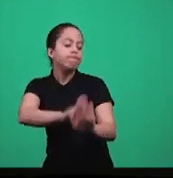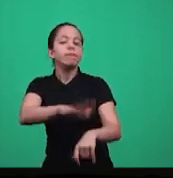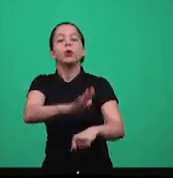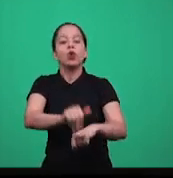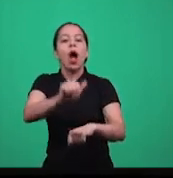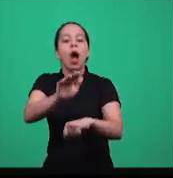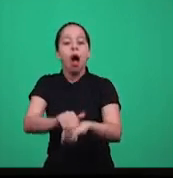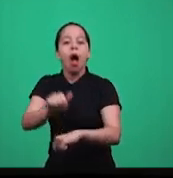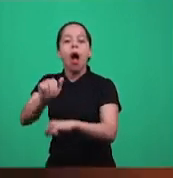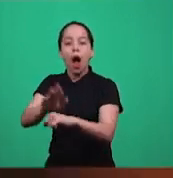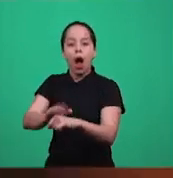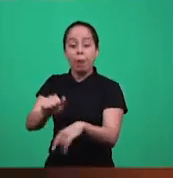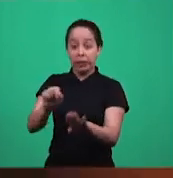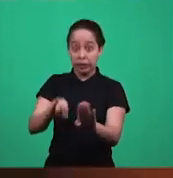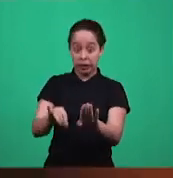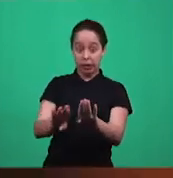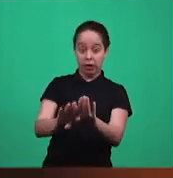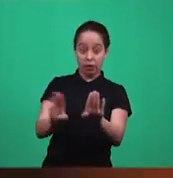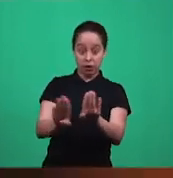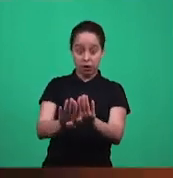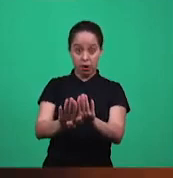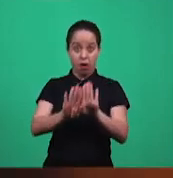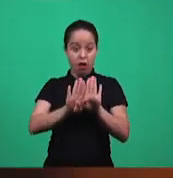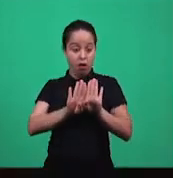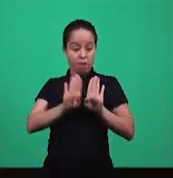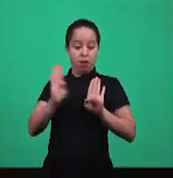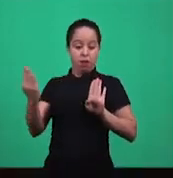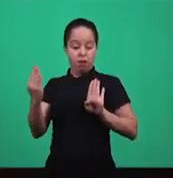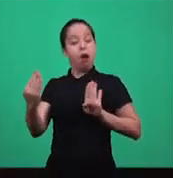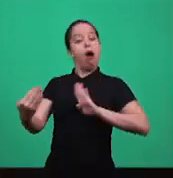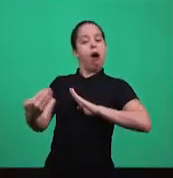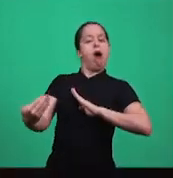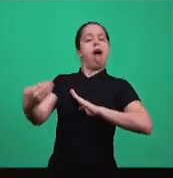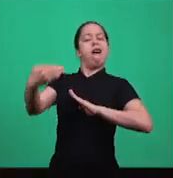And if you open up the door, I shall enter.